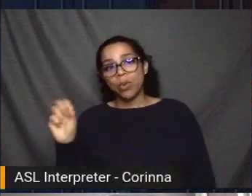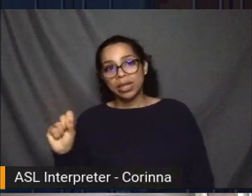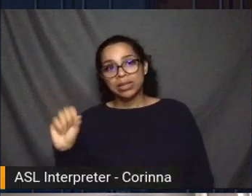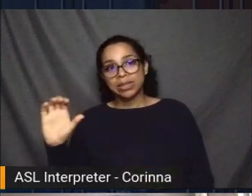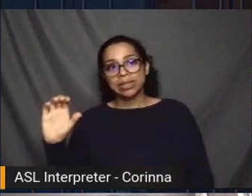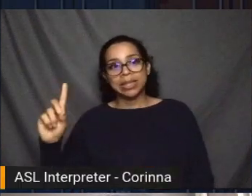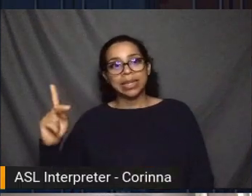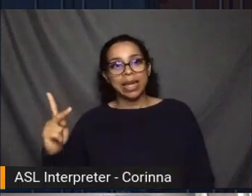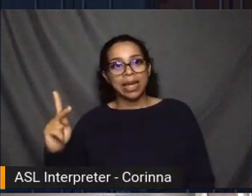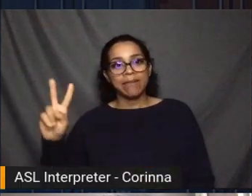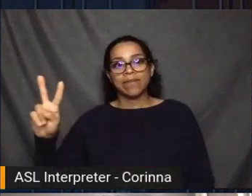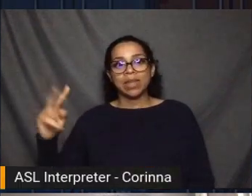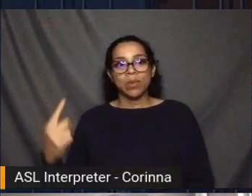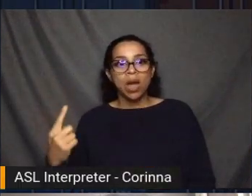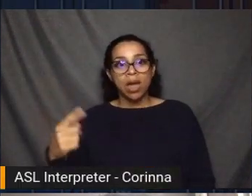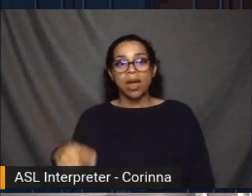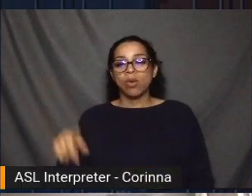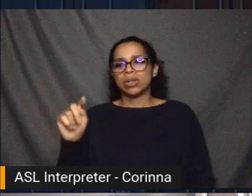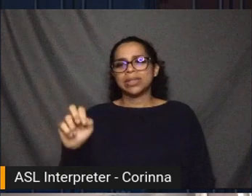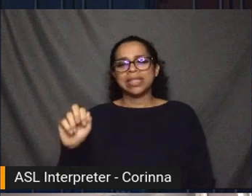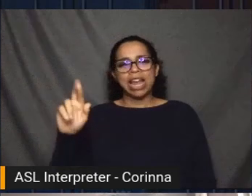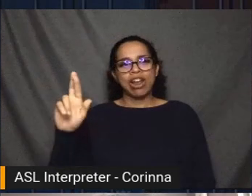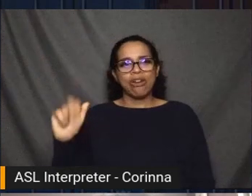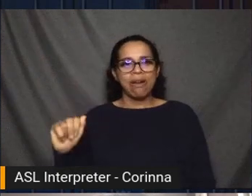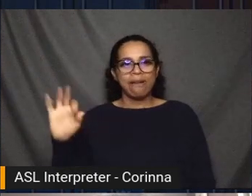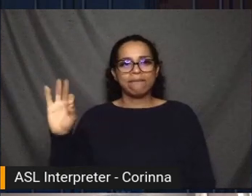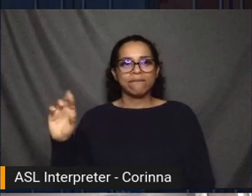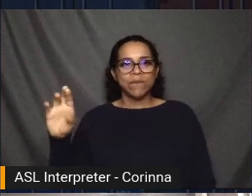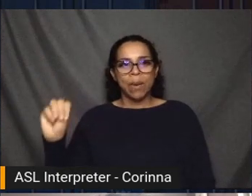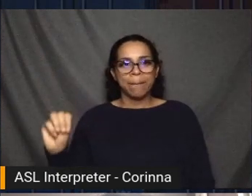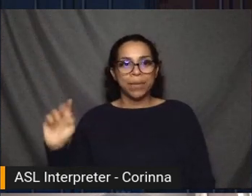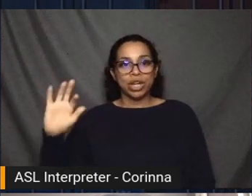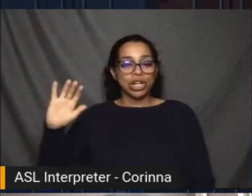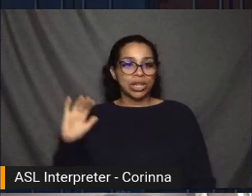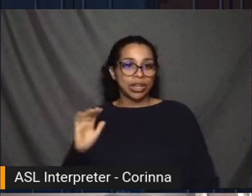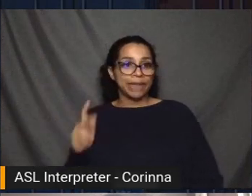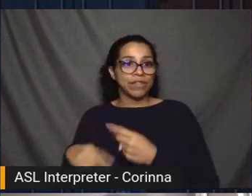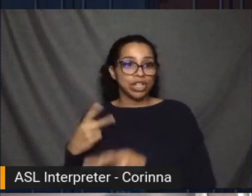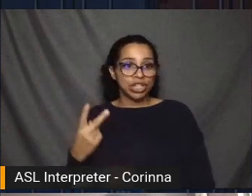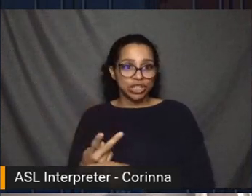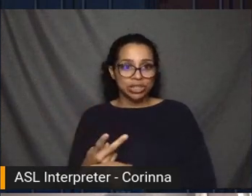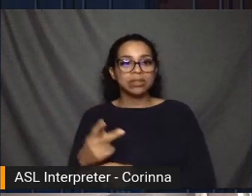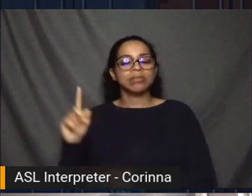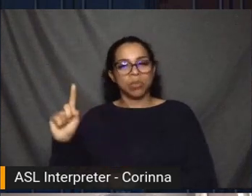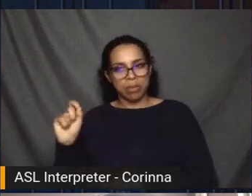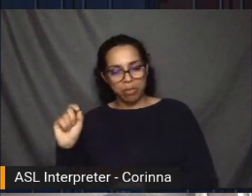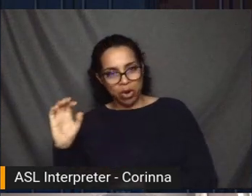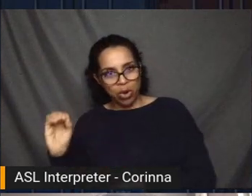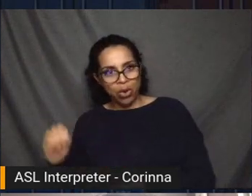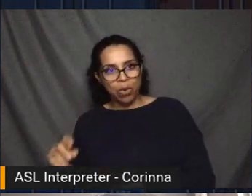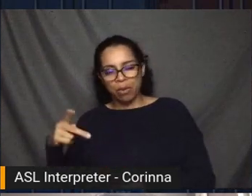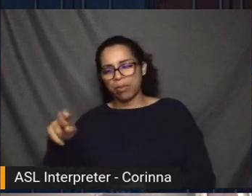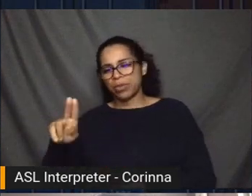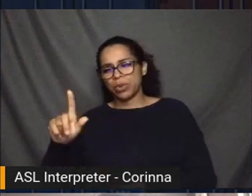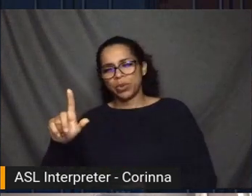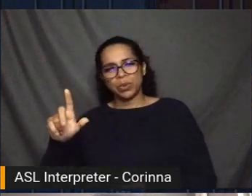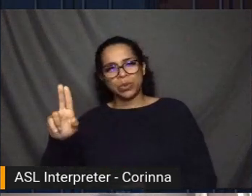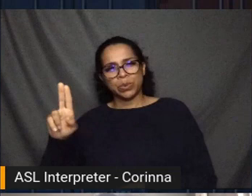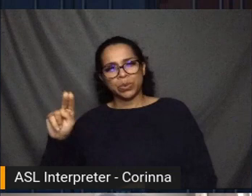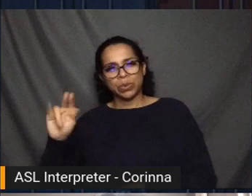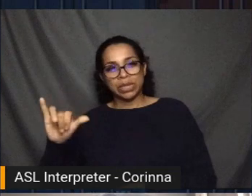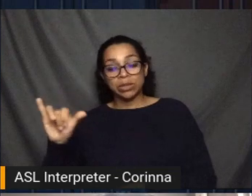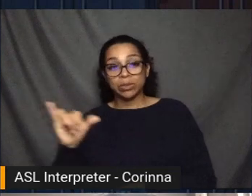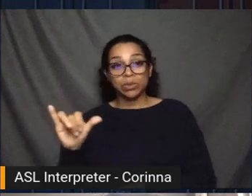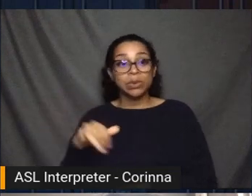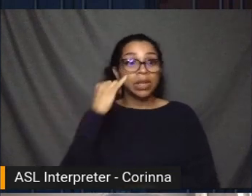with Terraform earlier versions or with Pulumi earlier versions, then use the 1.0. If you need the newer ones, then use the 2.0